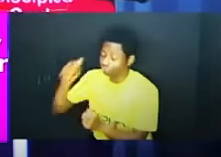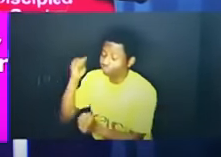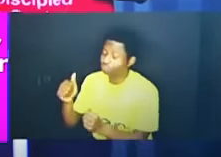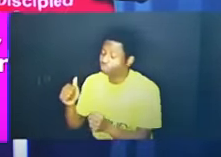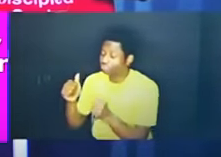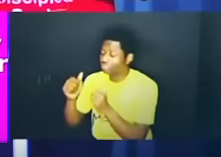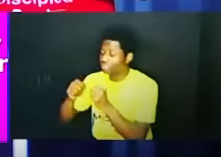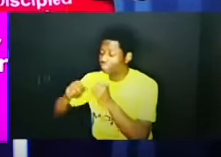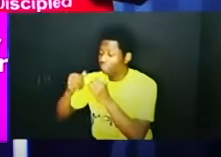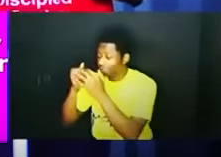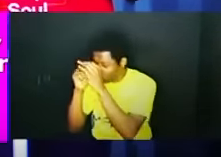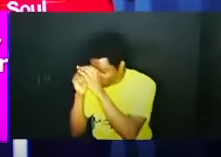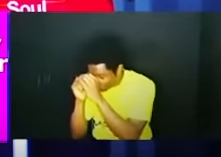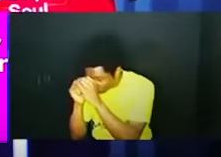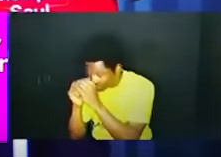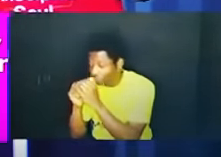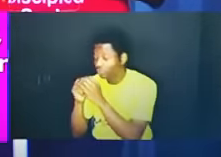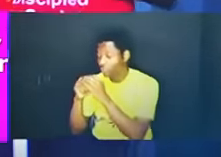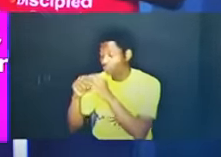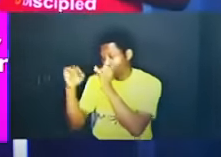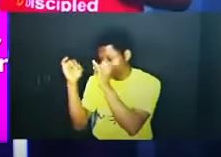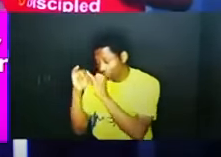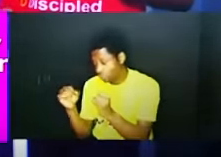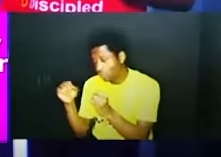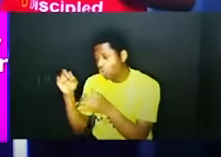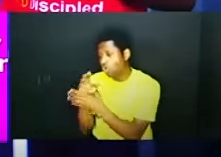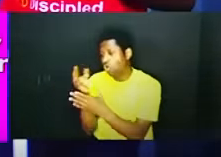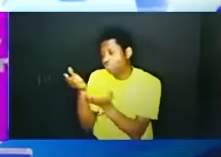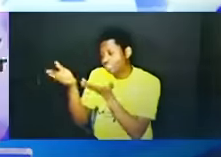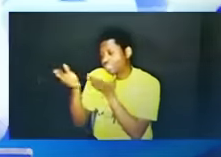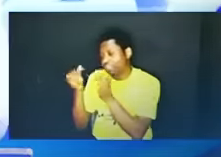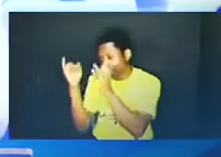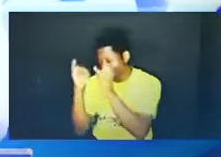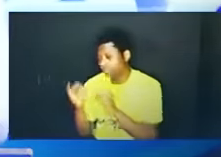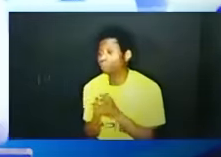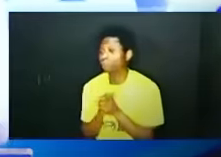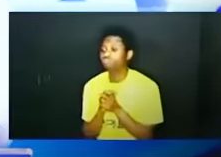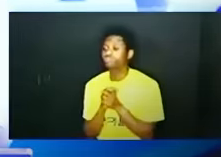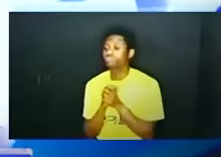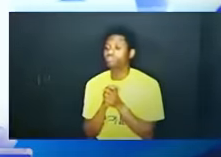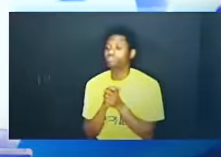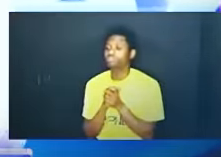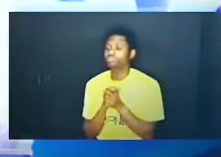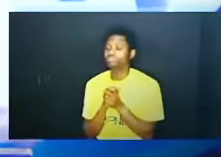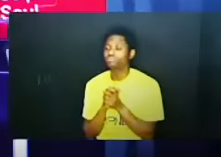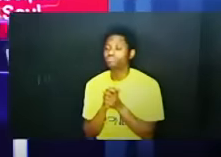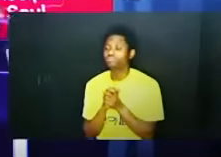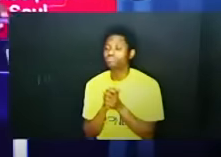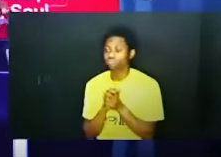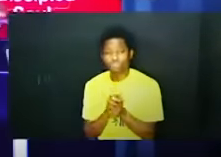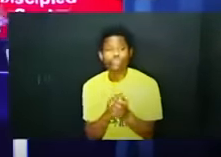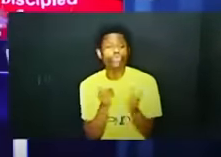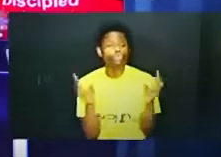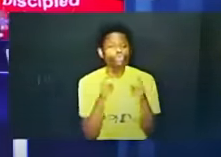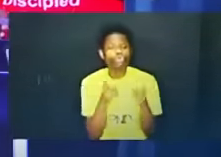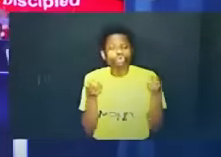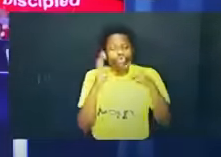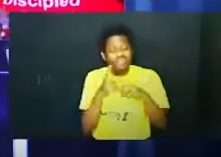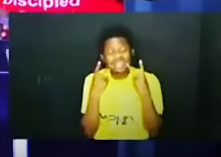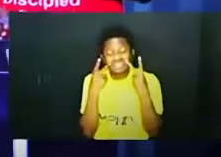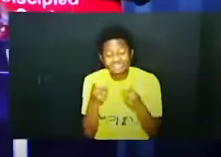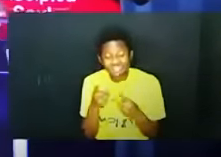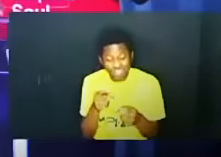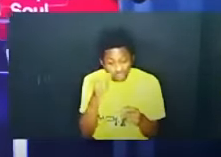Sorisika Honia, would the Esihon. So when we see the word, when we see the expression, we will